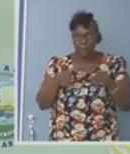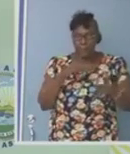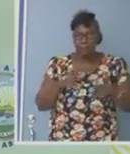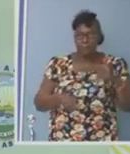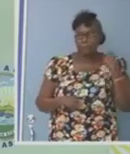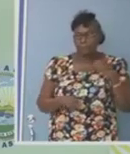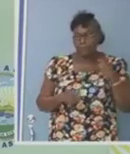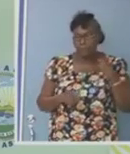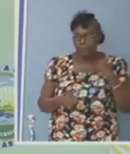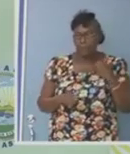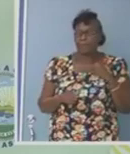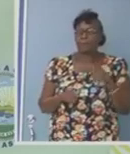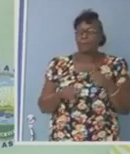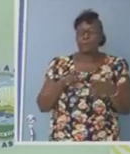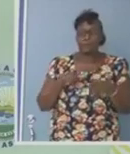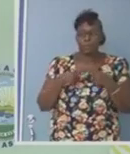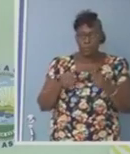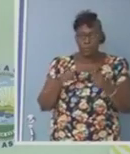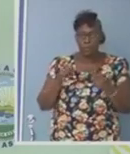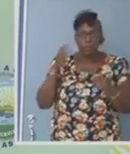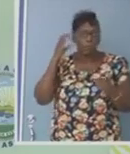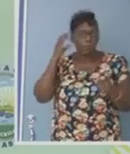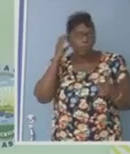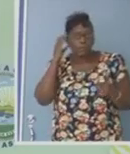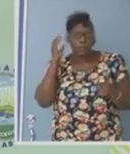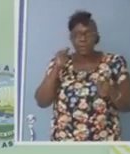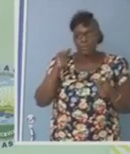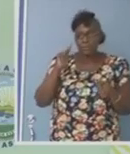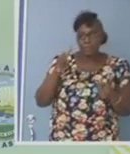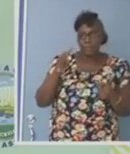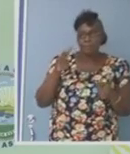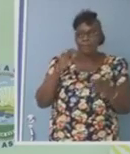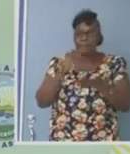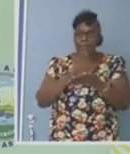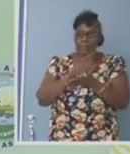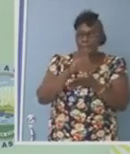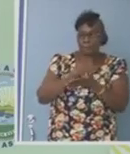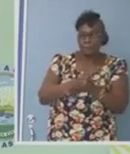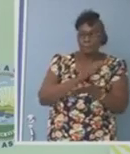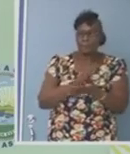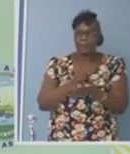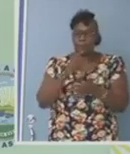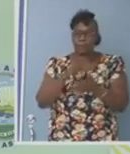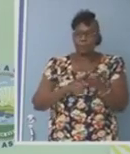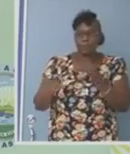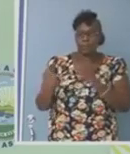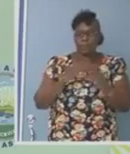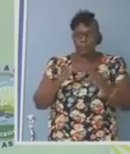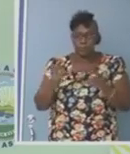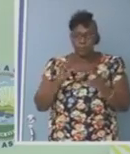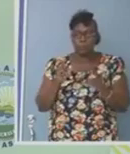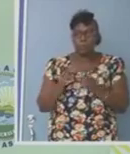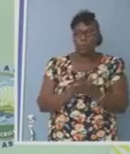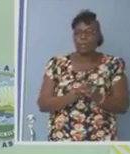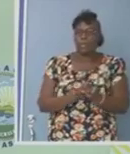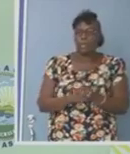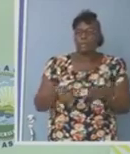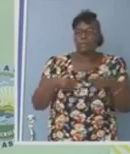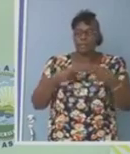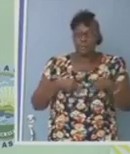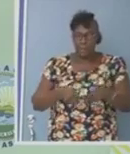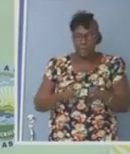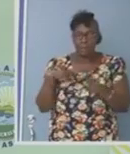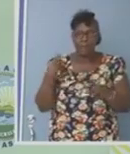through media releases and social posts, and of course, keeping our population very aware